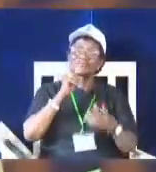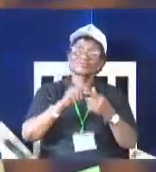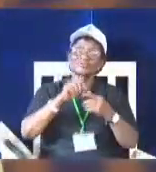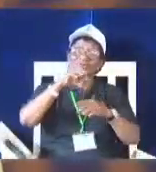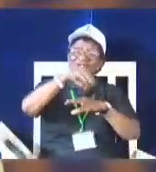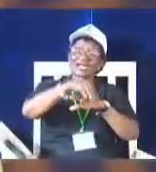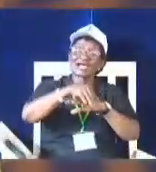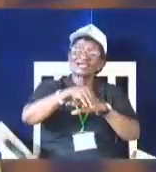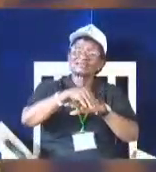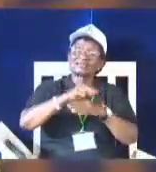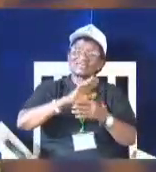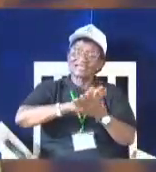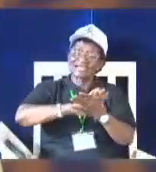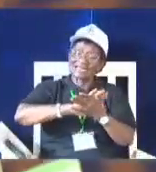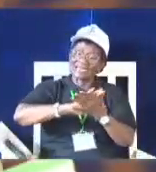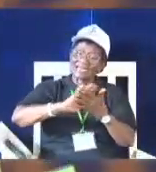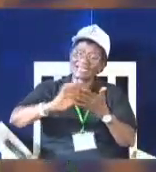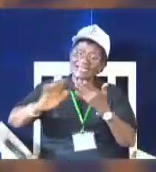tidy up.